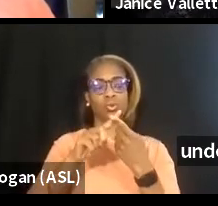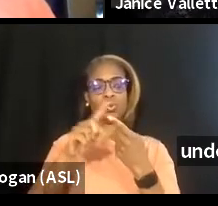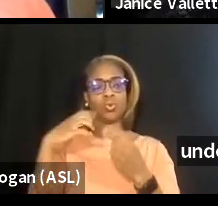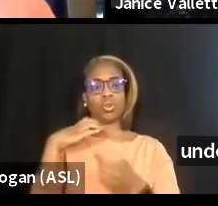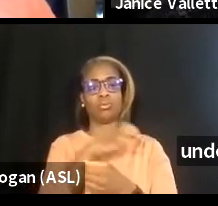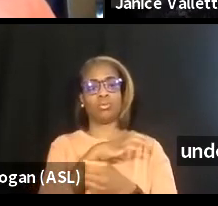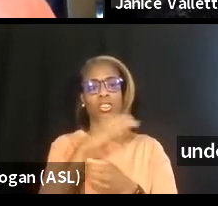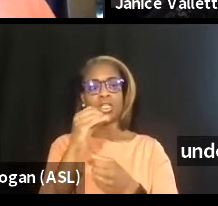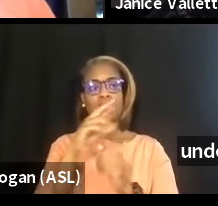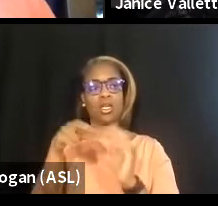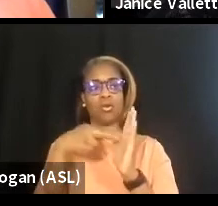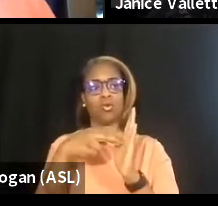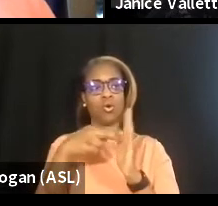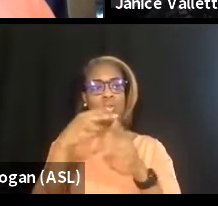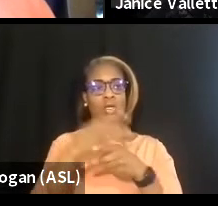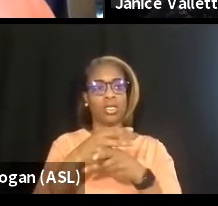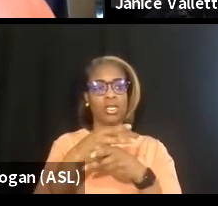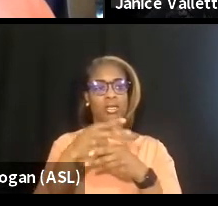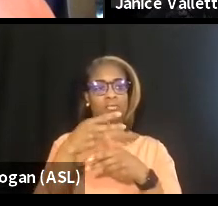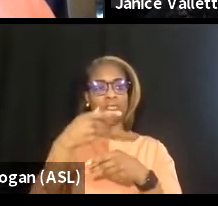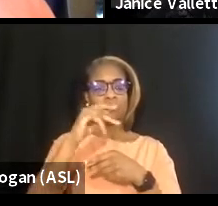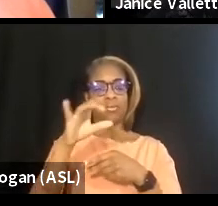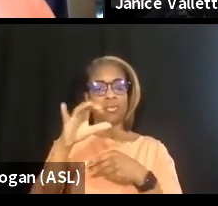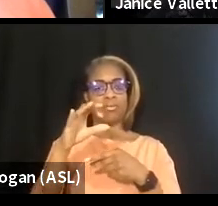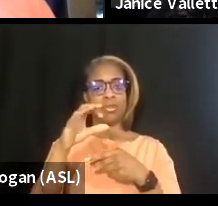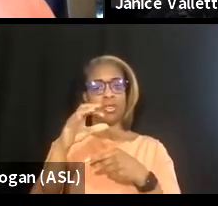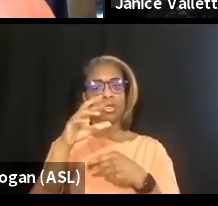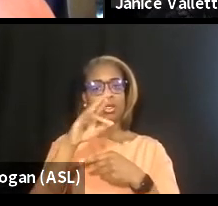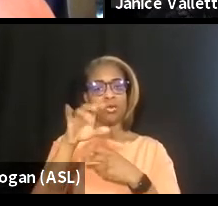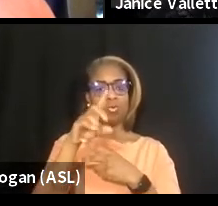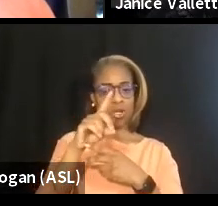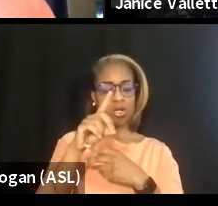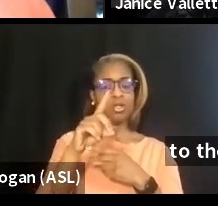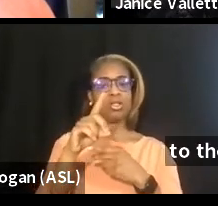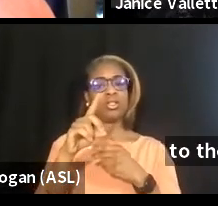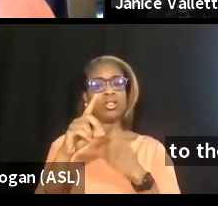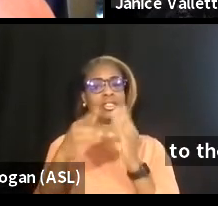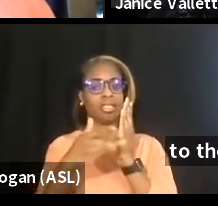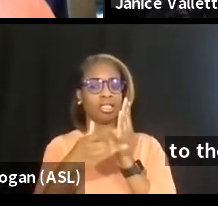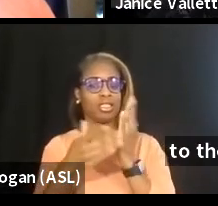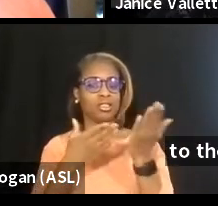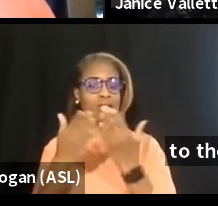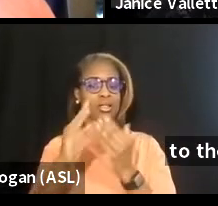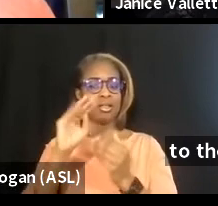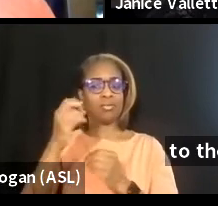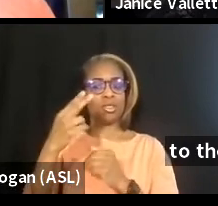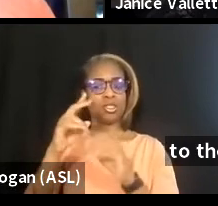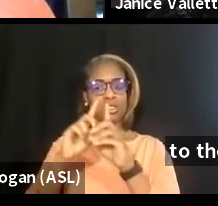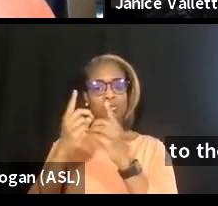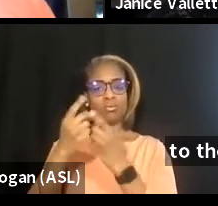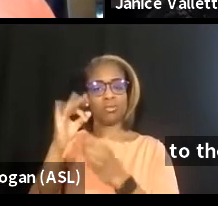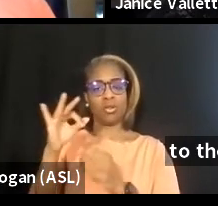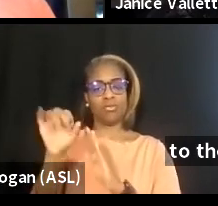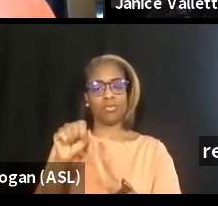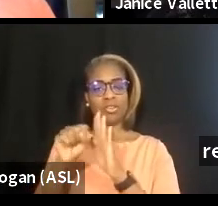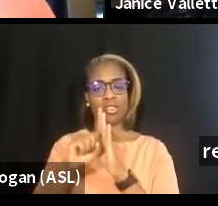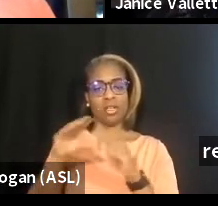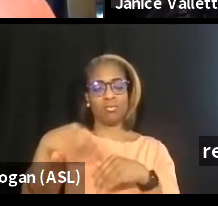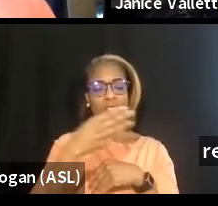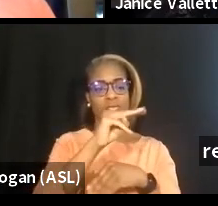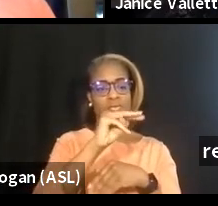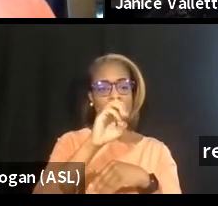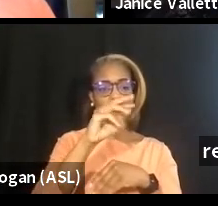in their role to keep the public record and furnish technical services, Michigan Department of State has provided a memo